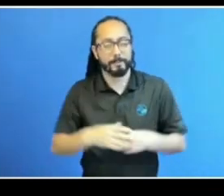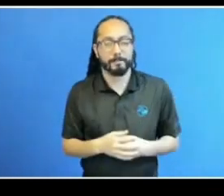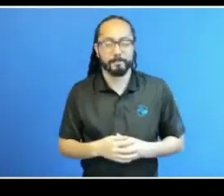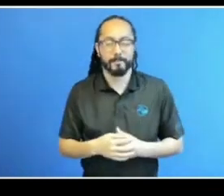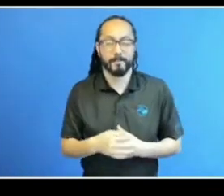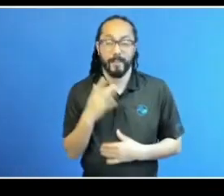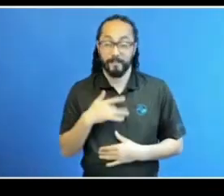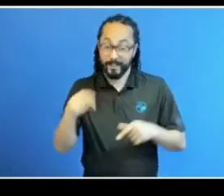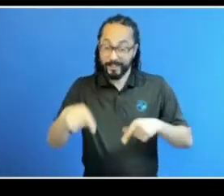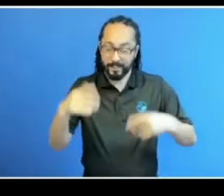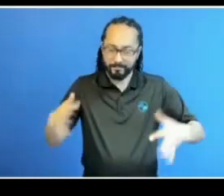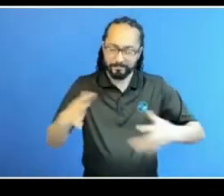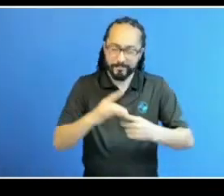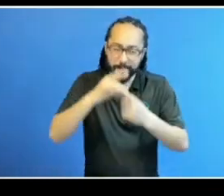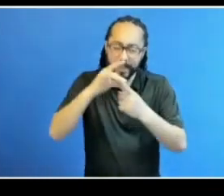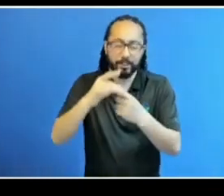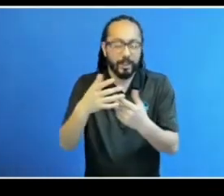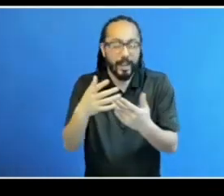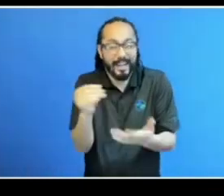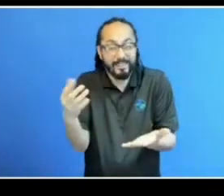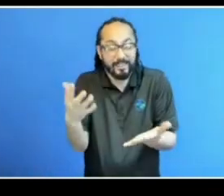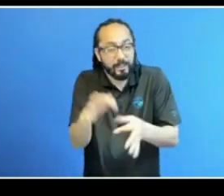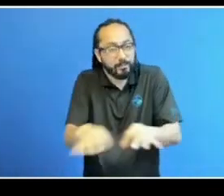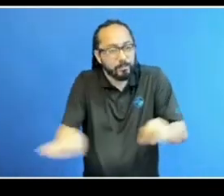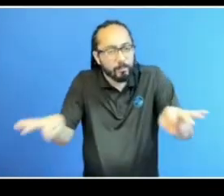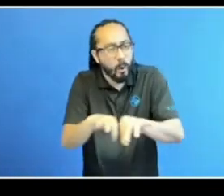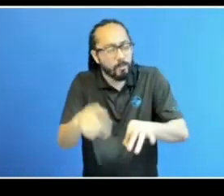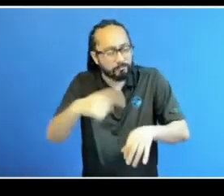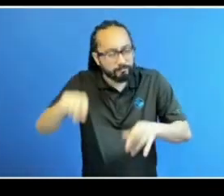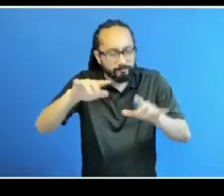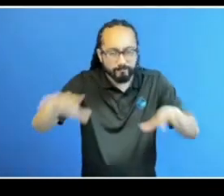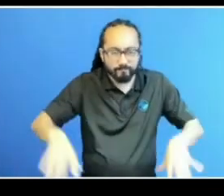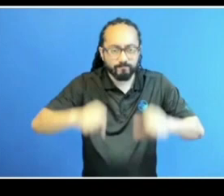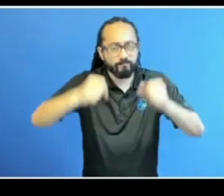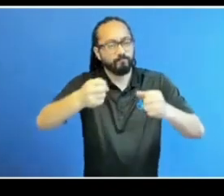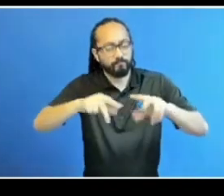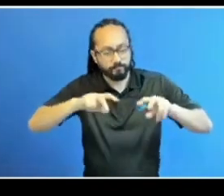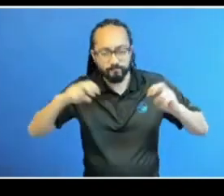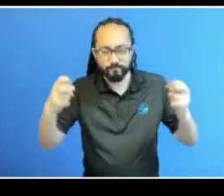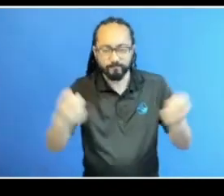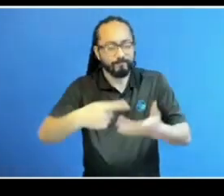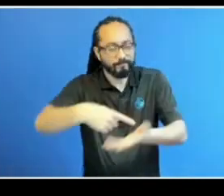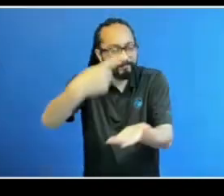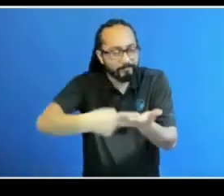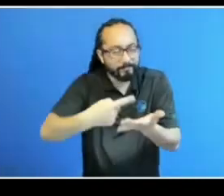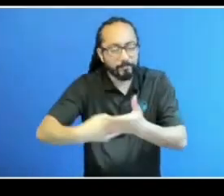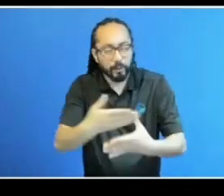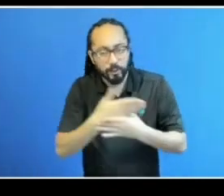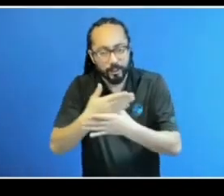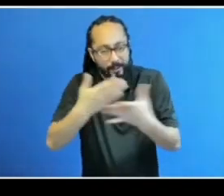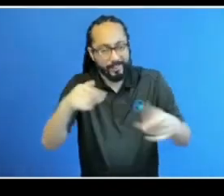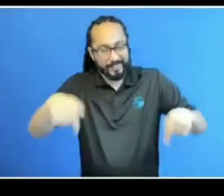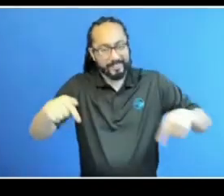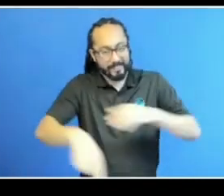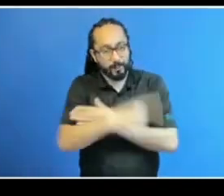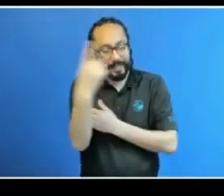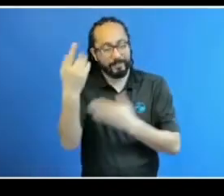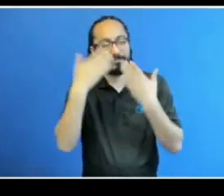very special, and I think it's really important to share and to connect in the way that we did today. So thank you.